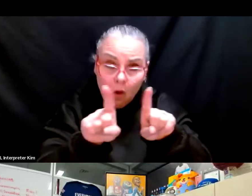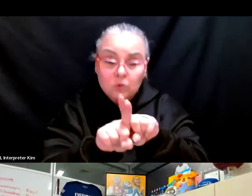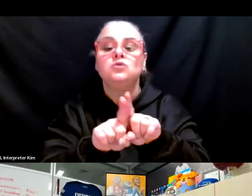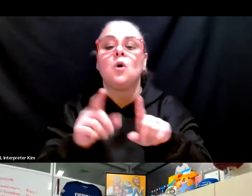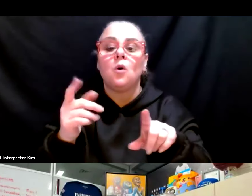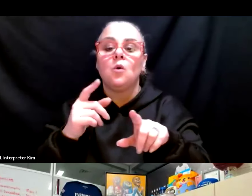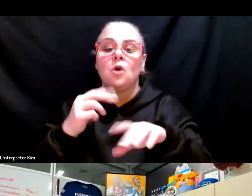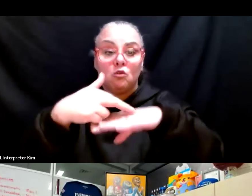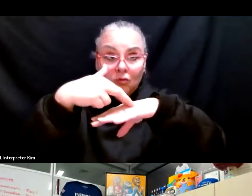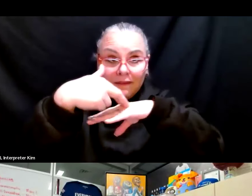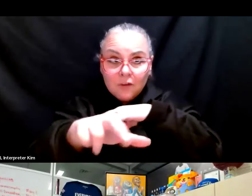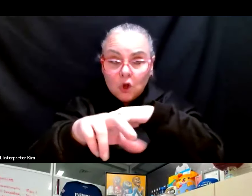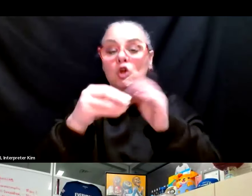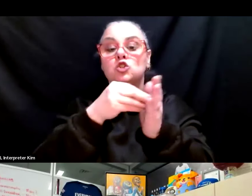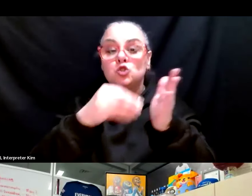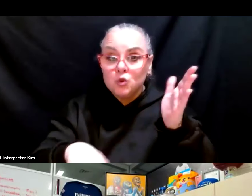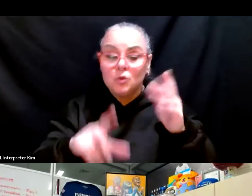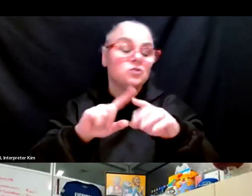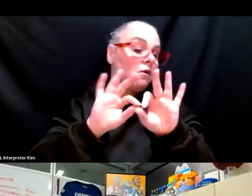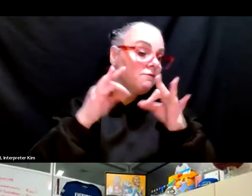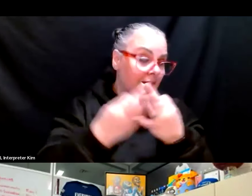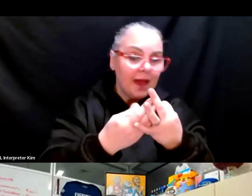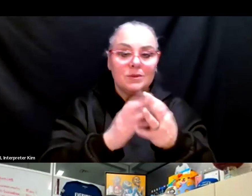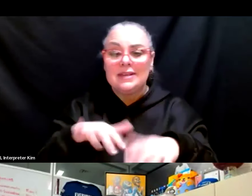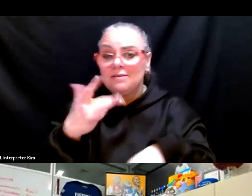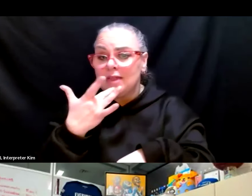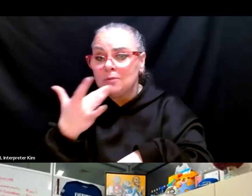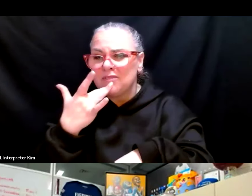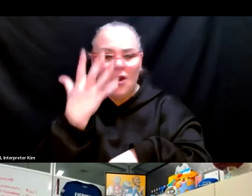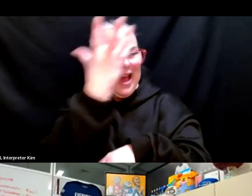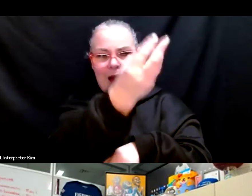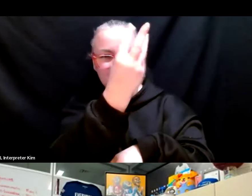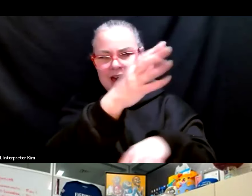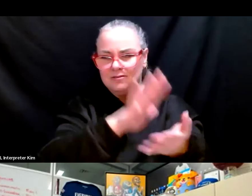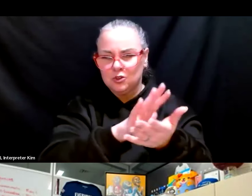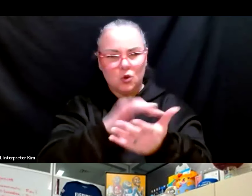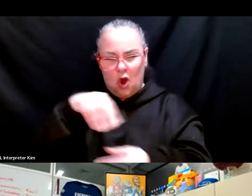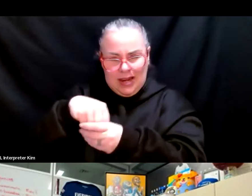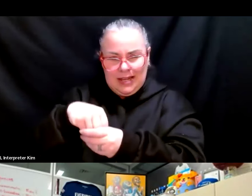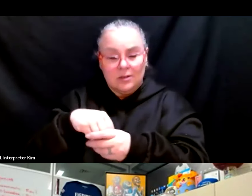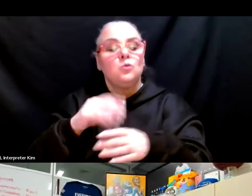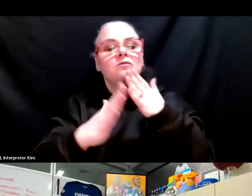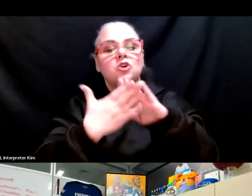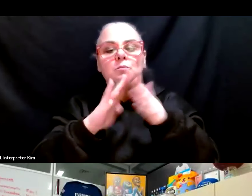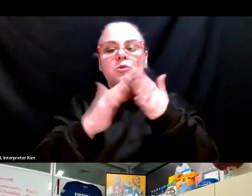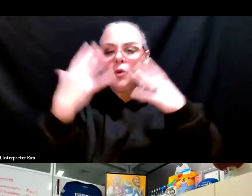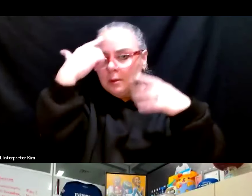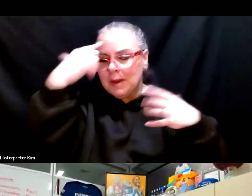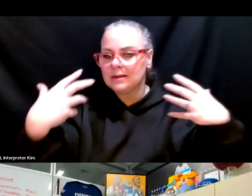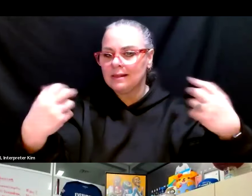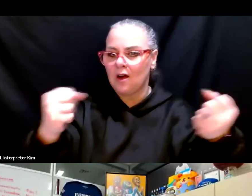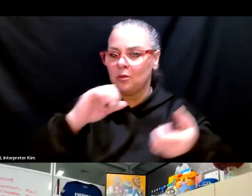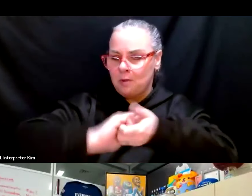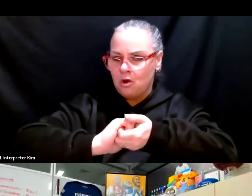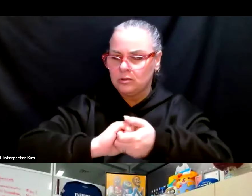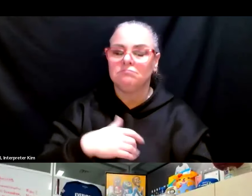also refer students and families who prefer to receive their services outside of school to our community mental health partners. We're